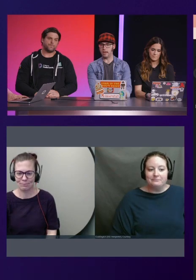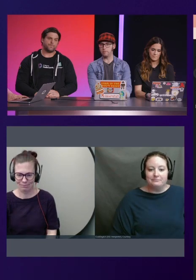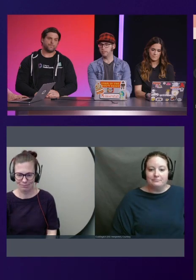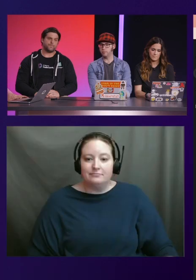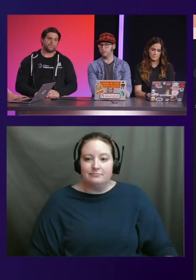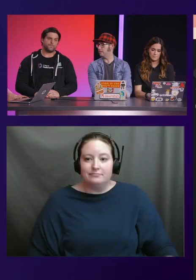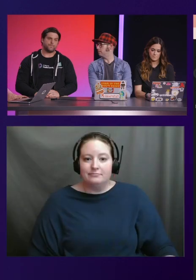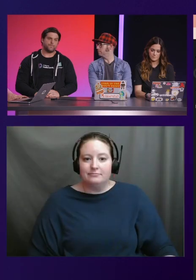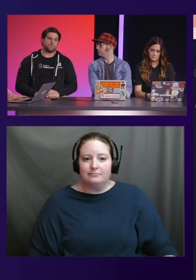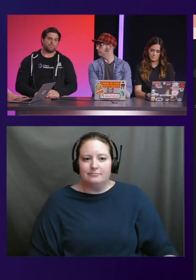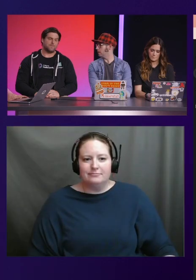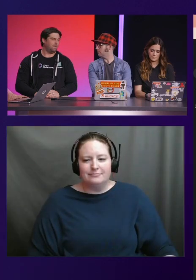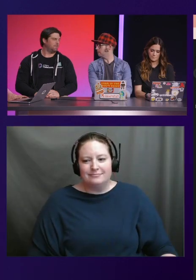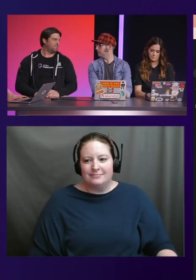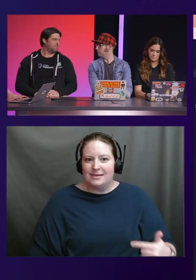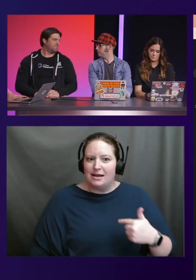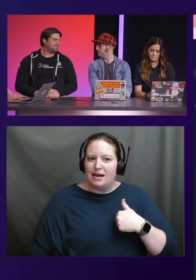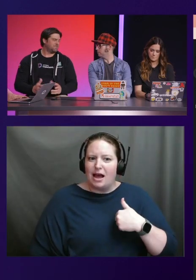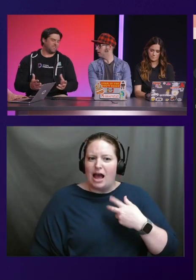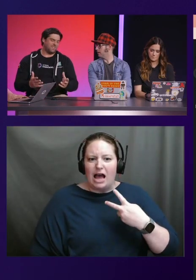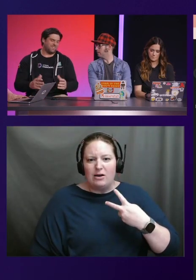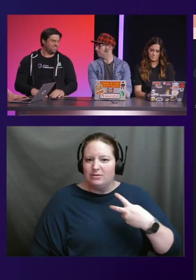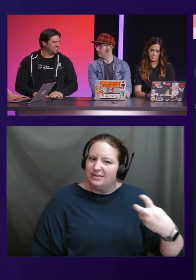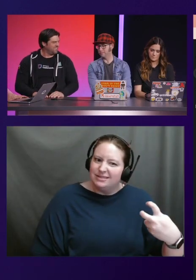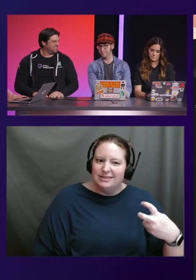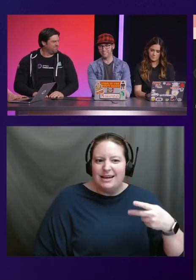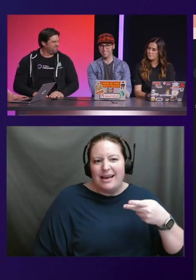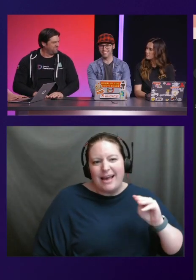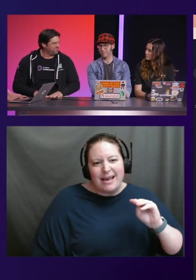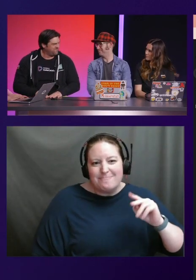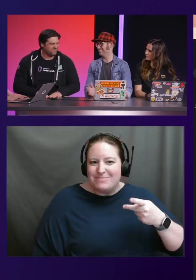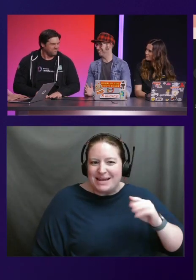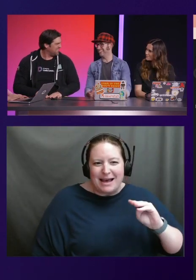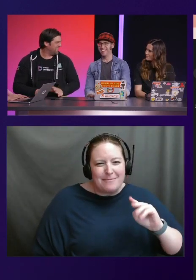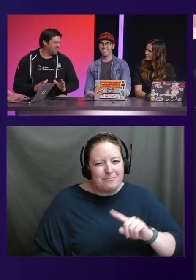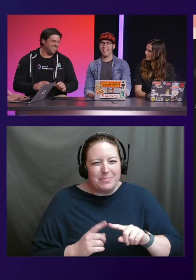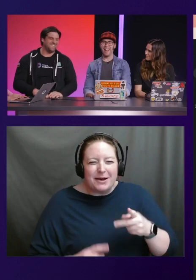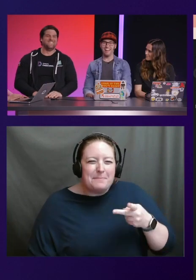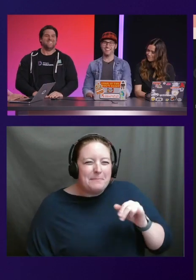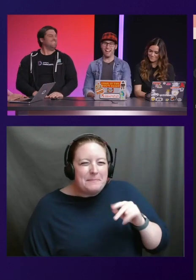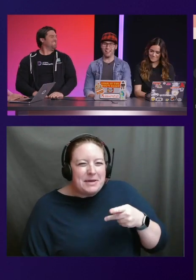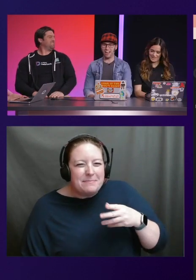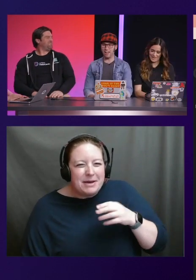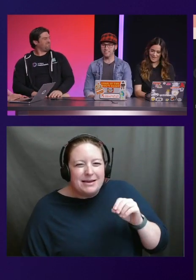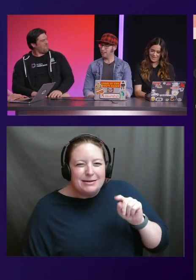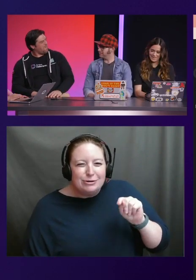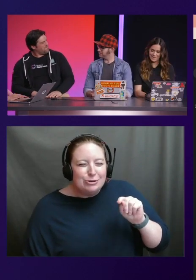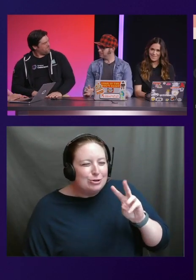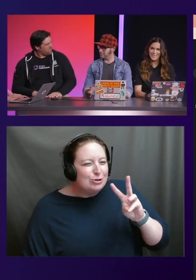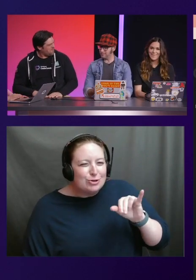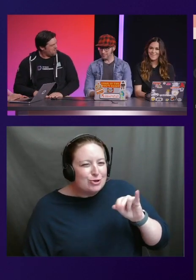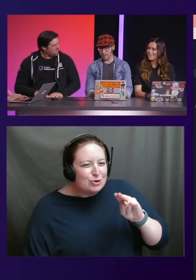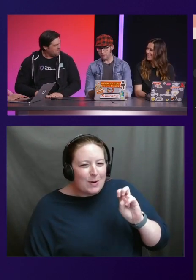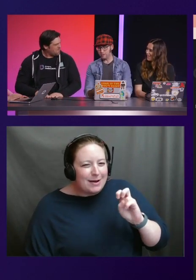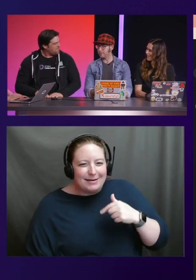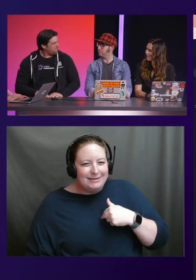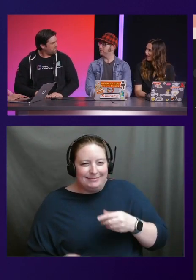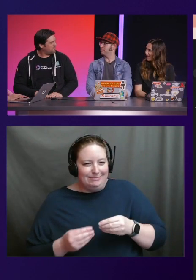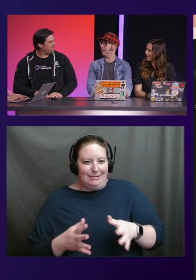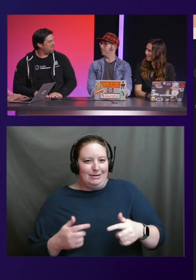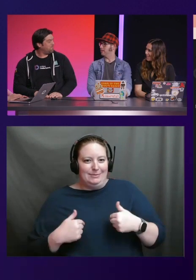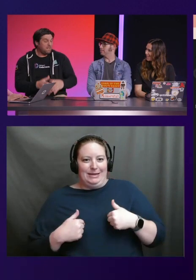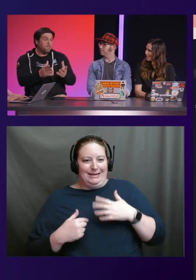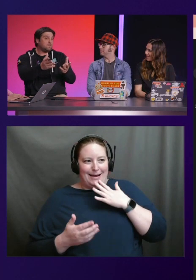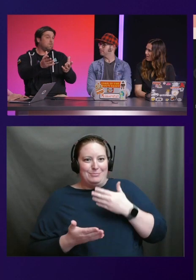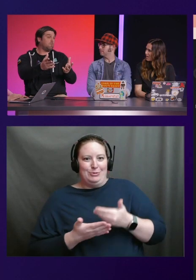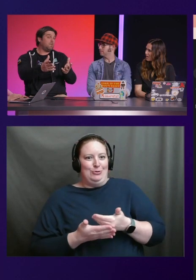You had me at NPM. You lost me at pip and twine. Sorry. Just kidding. Yeah. I'm a newcomer to